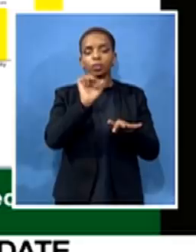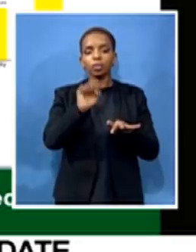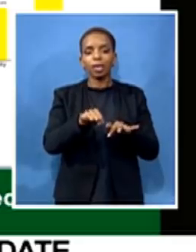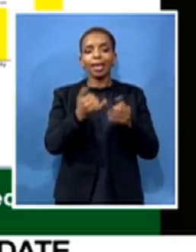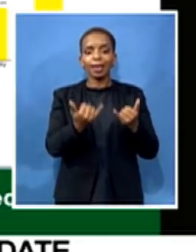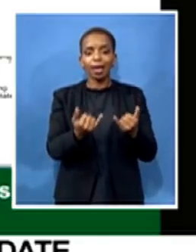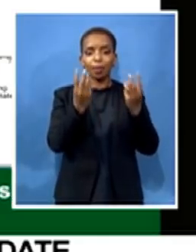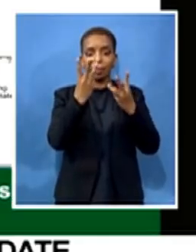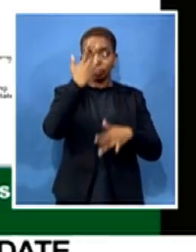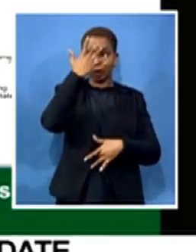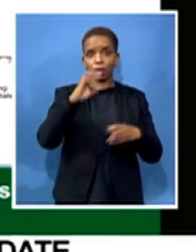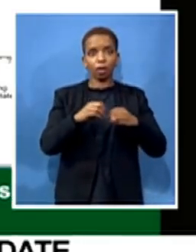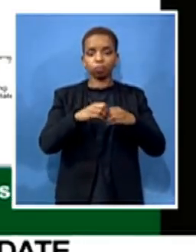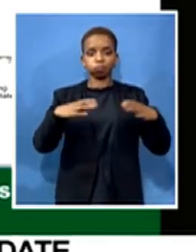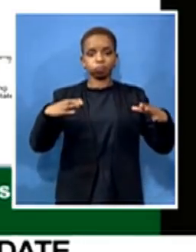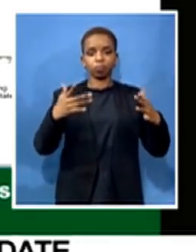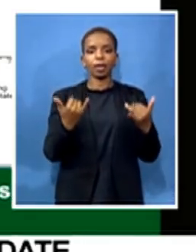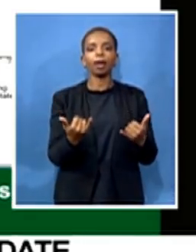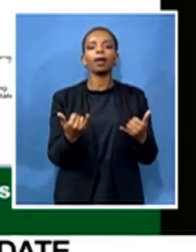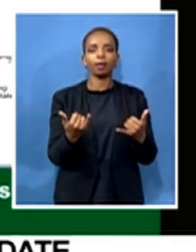that we're now dealing with the